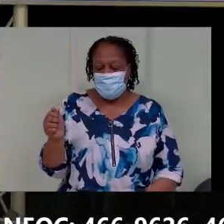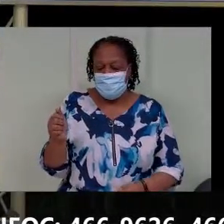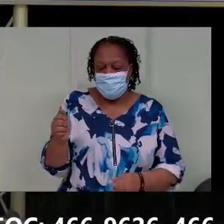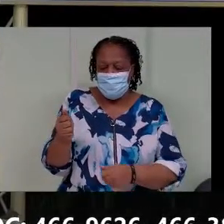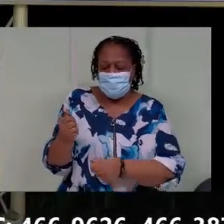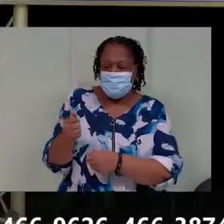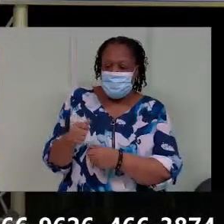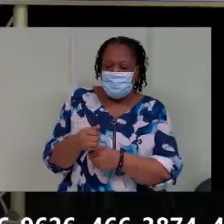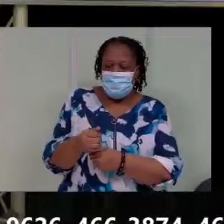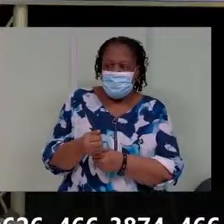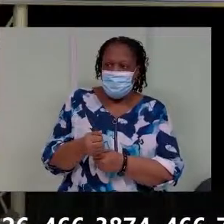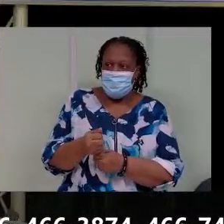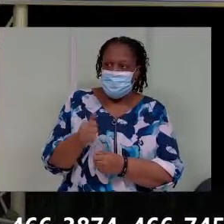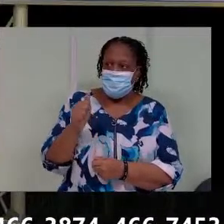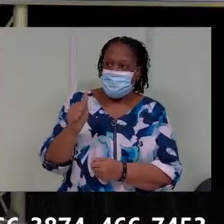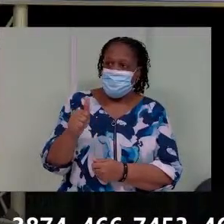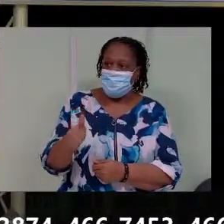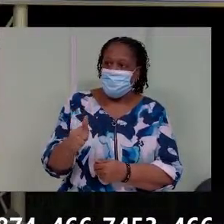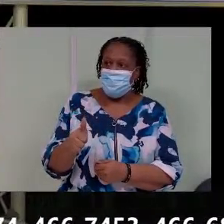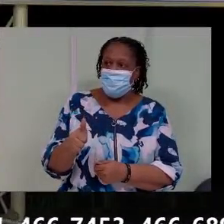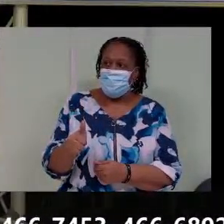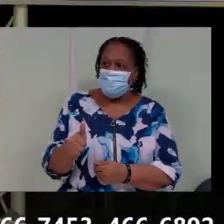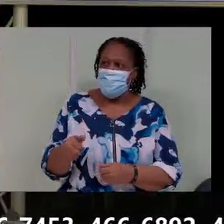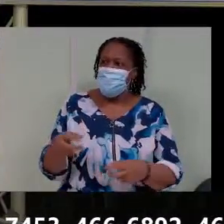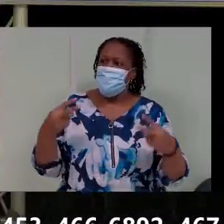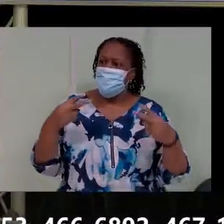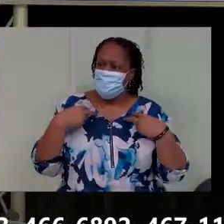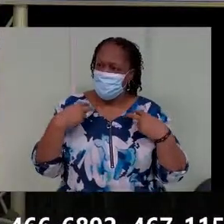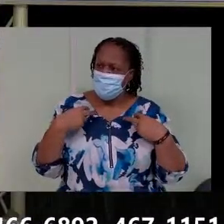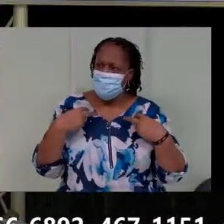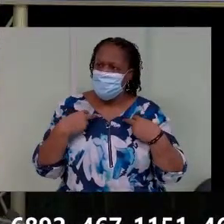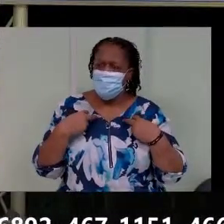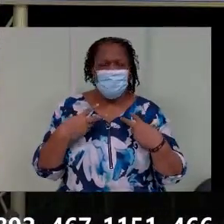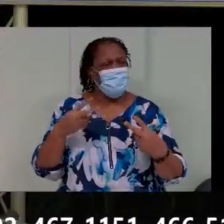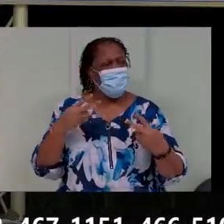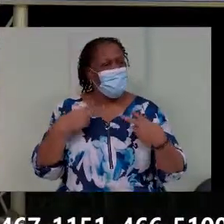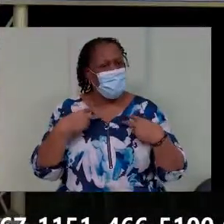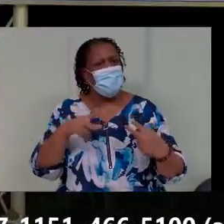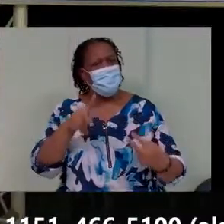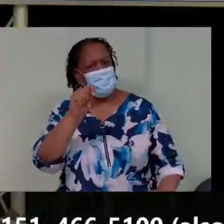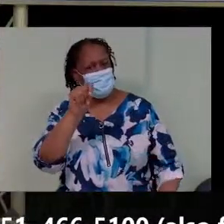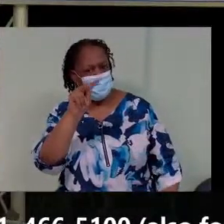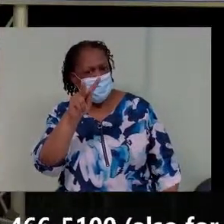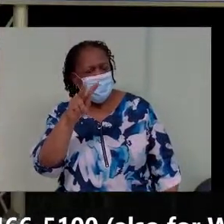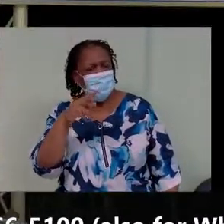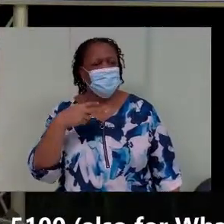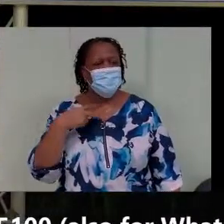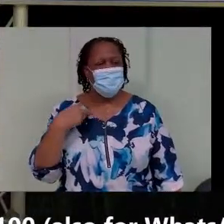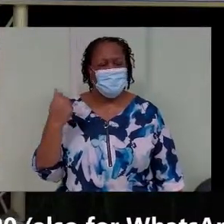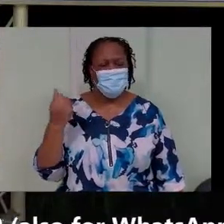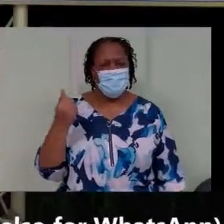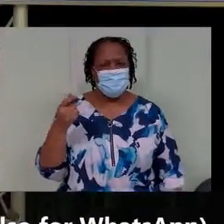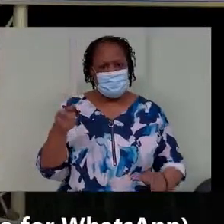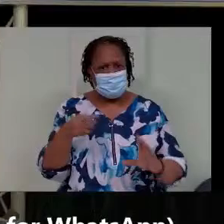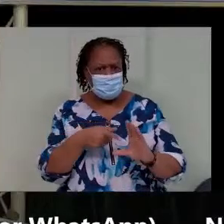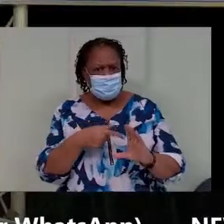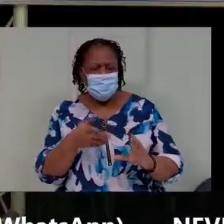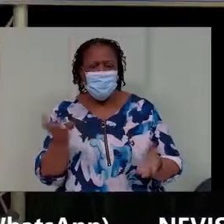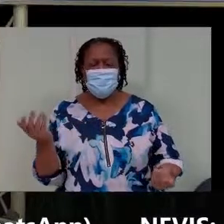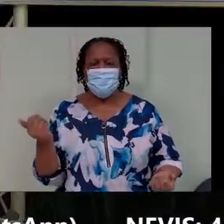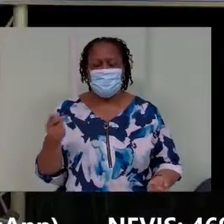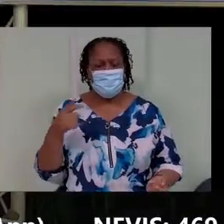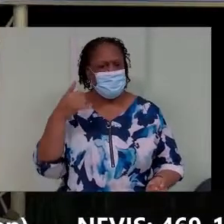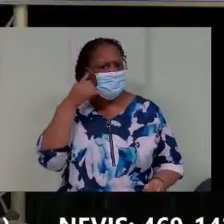in the government-approved sites, we have access to television and internet, etc., so that you